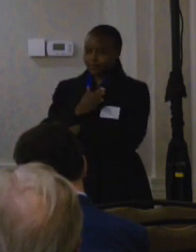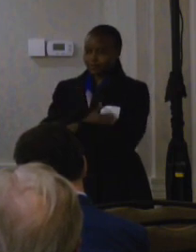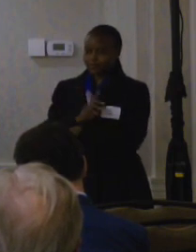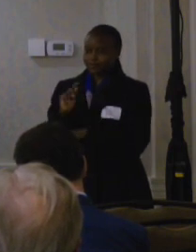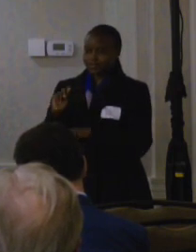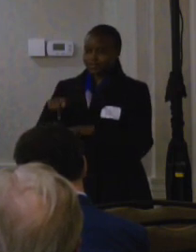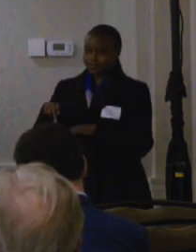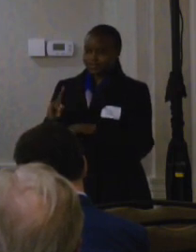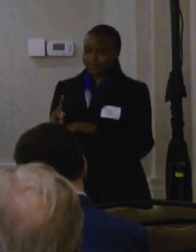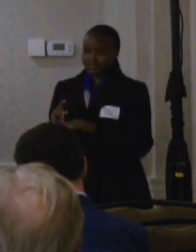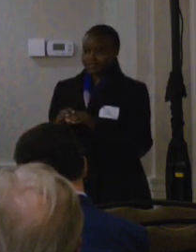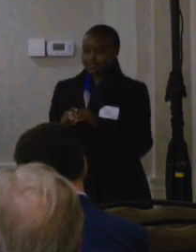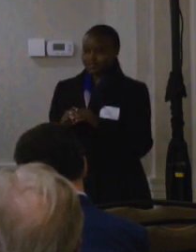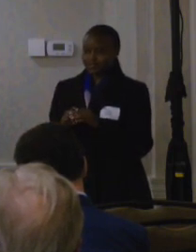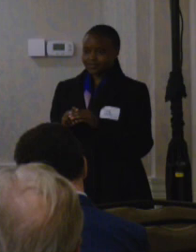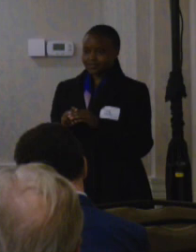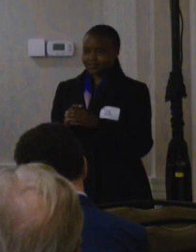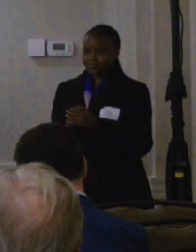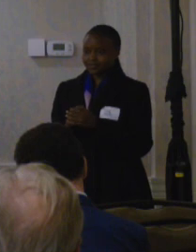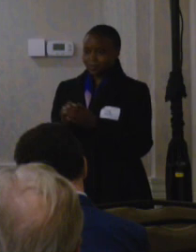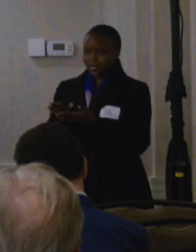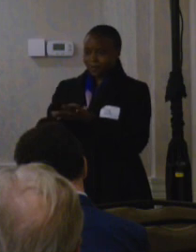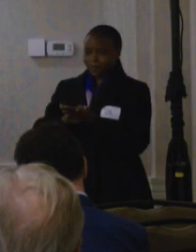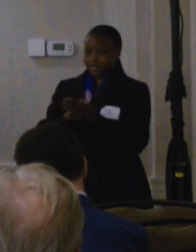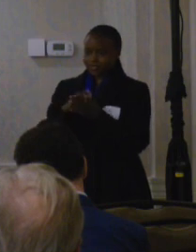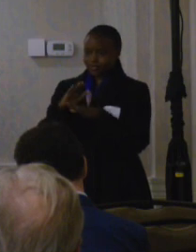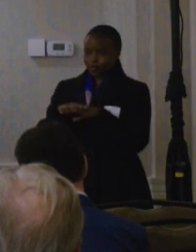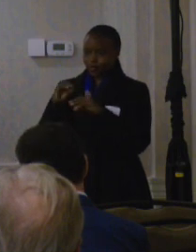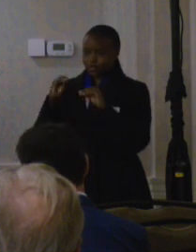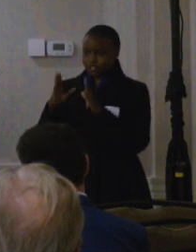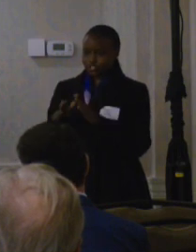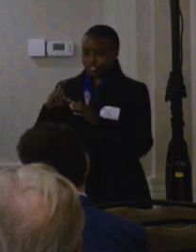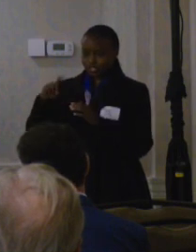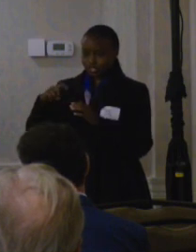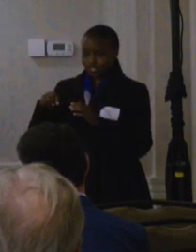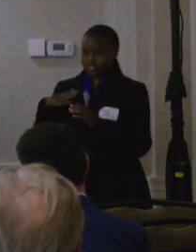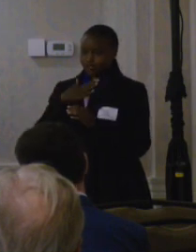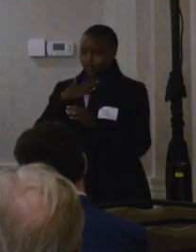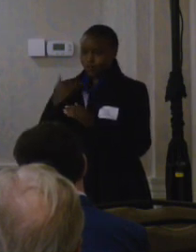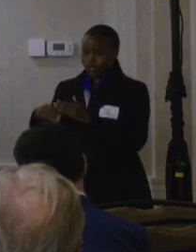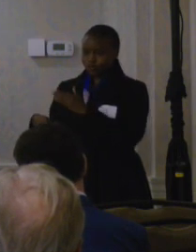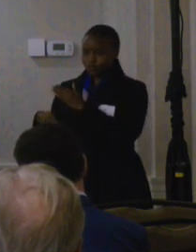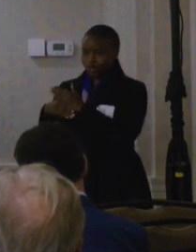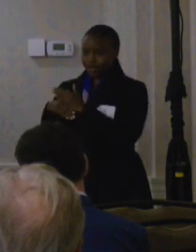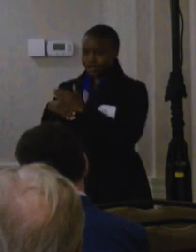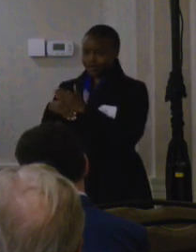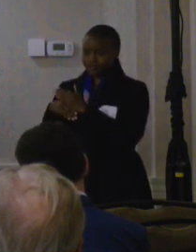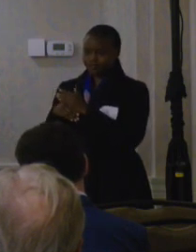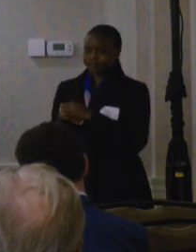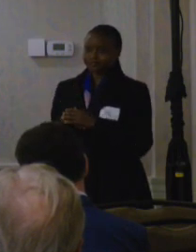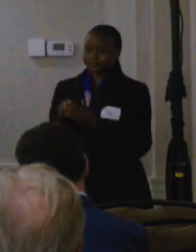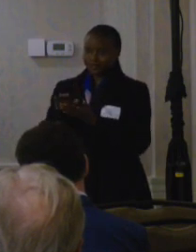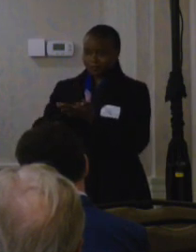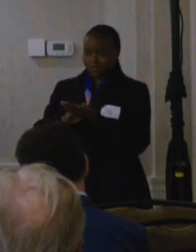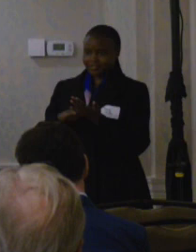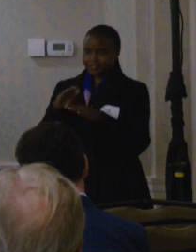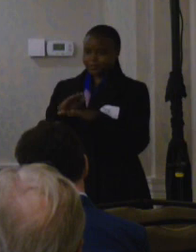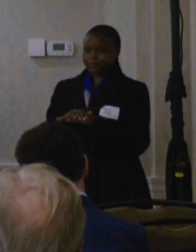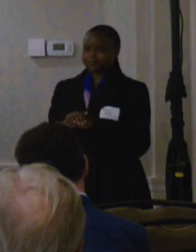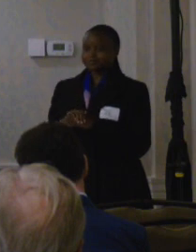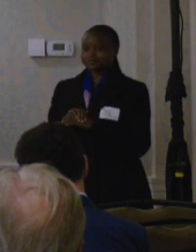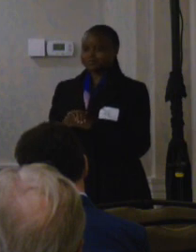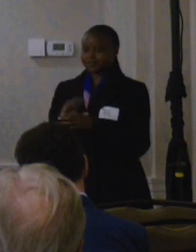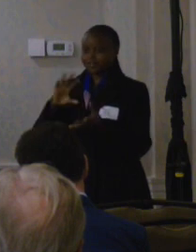development based on teachers' needs. And I would like to add based on students' needs, which